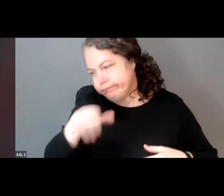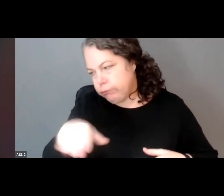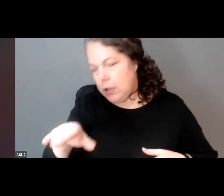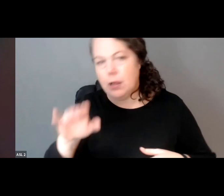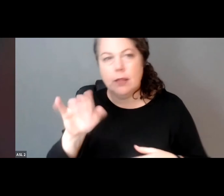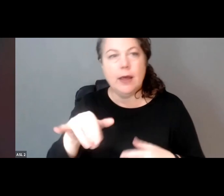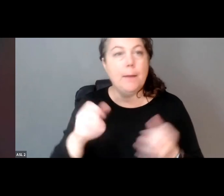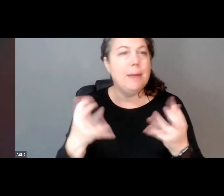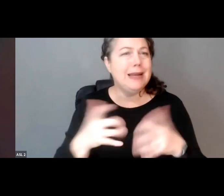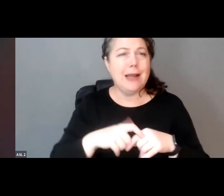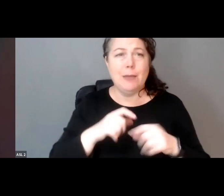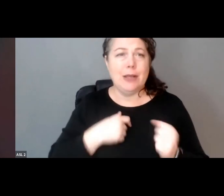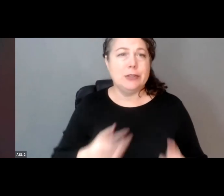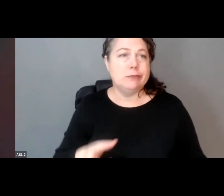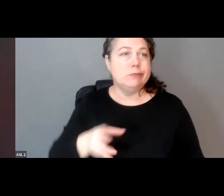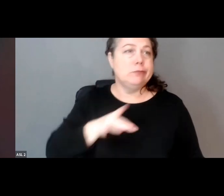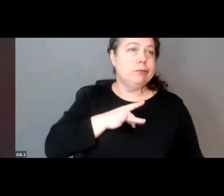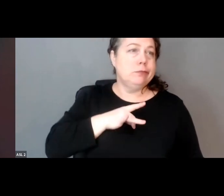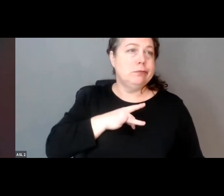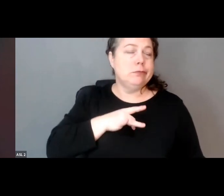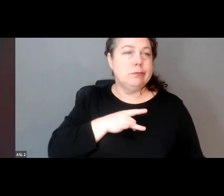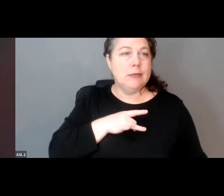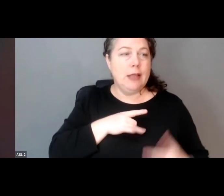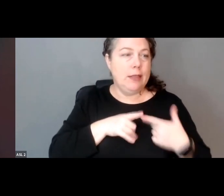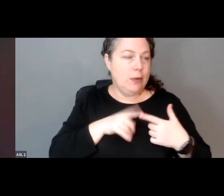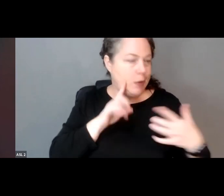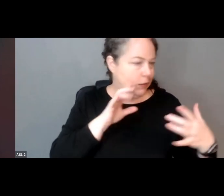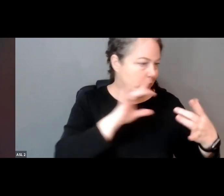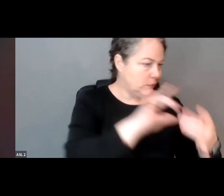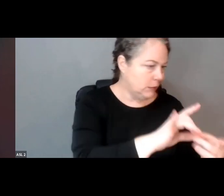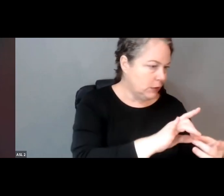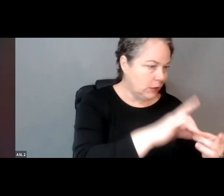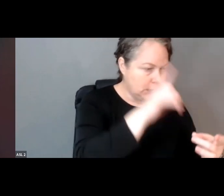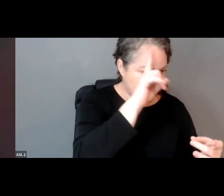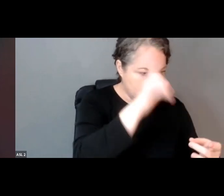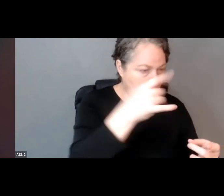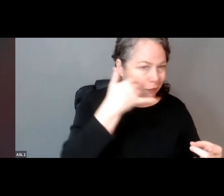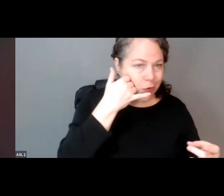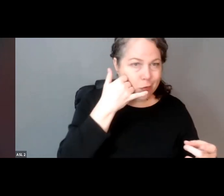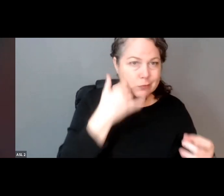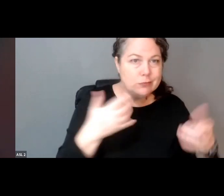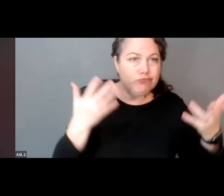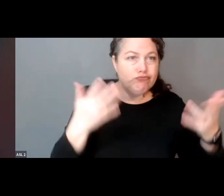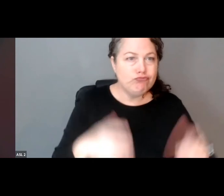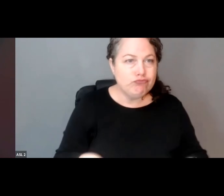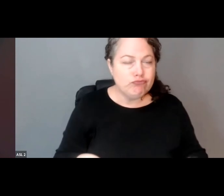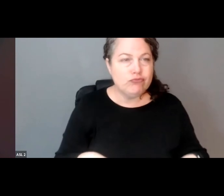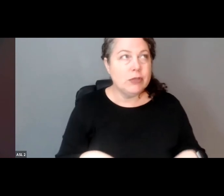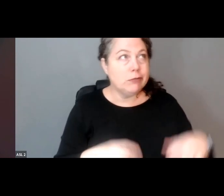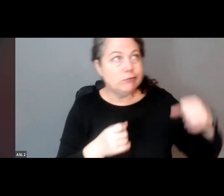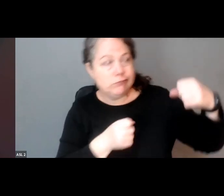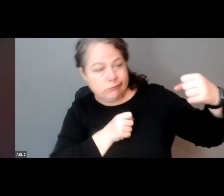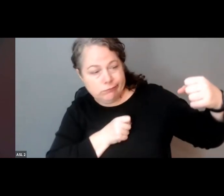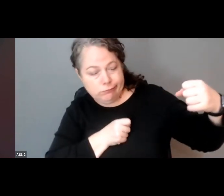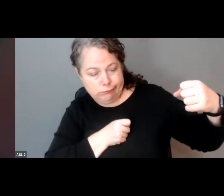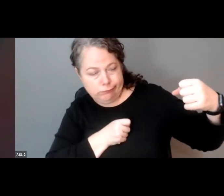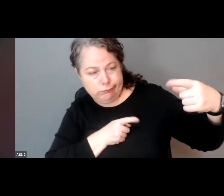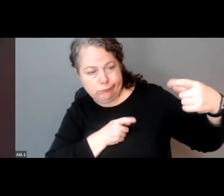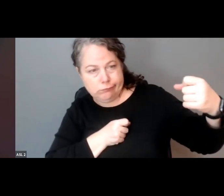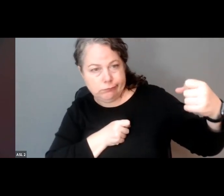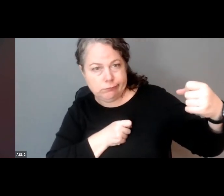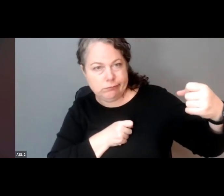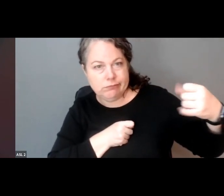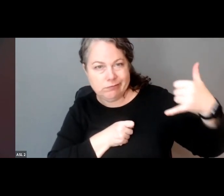wearable sensor that then connects to a smartphone. A smartphone that already has accessibility